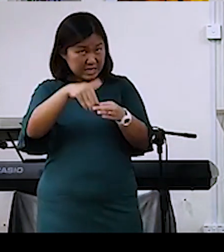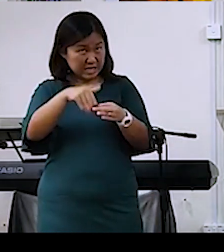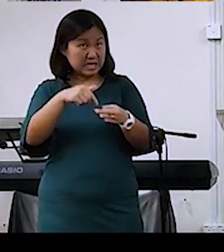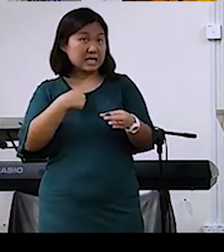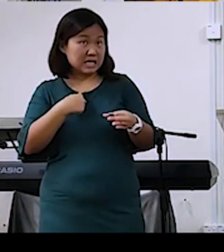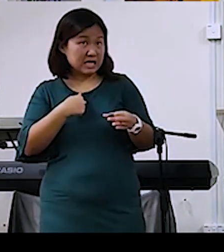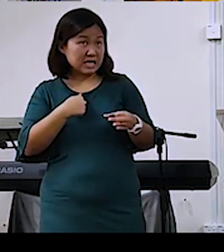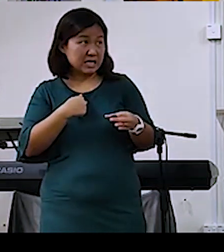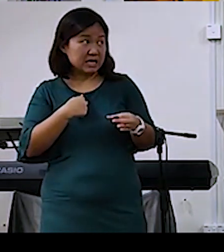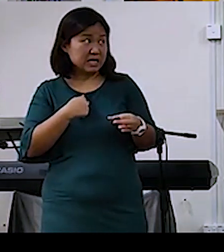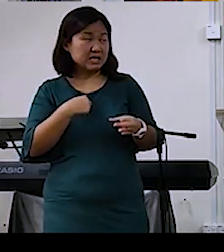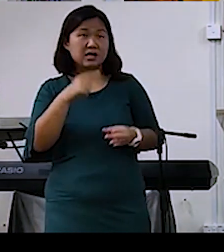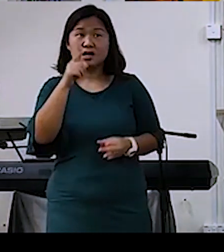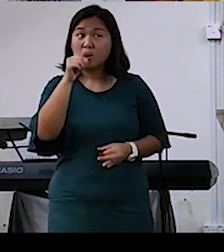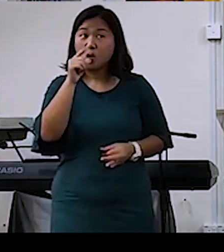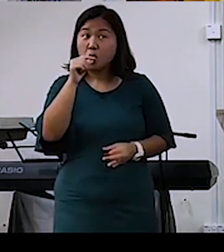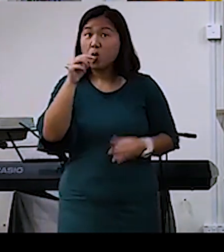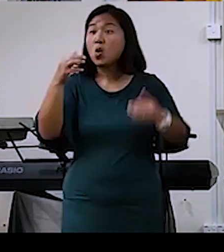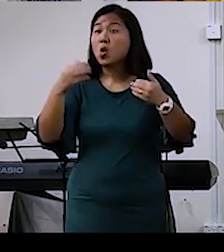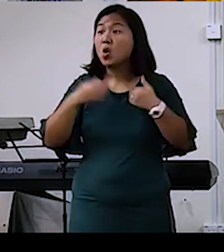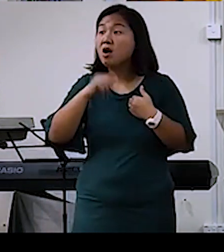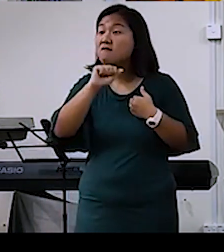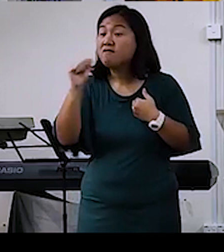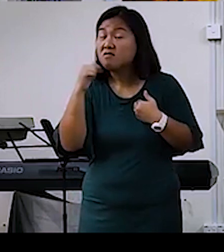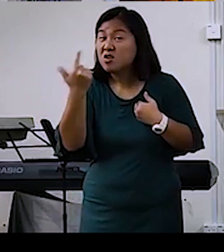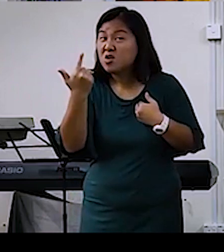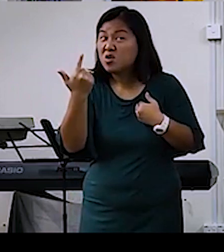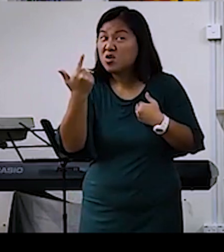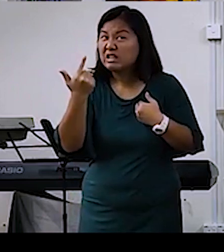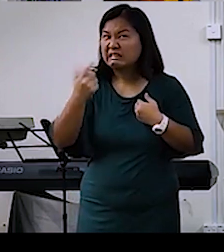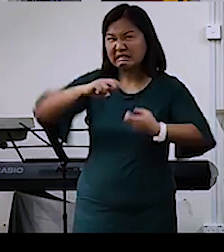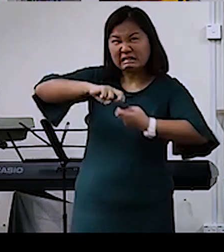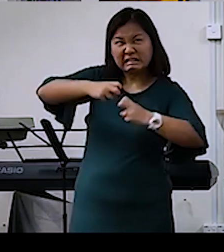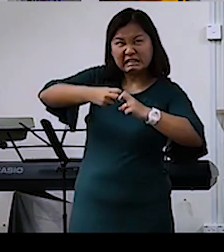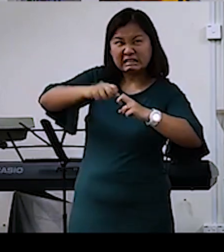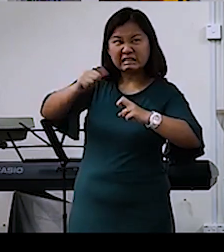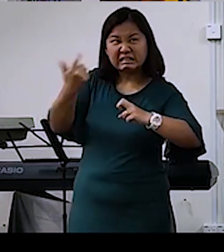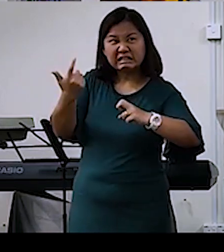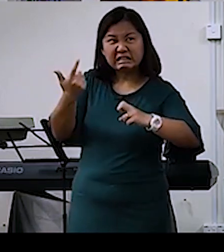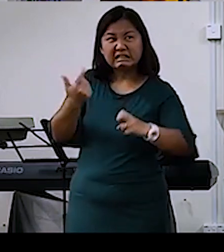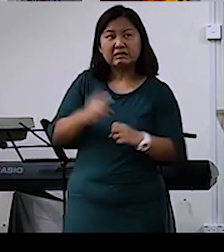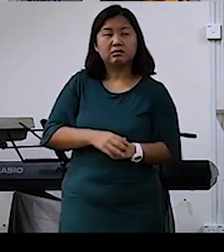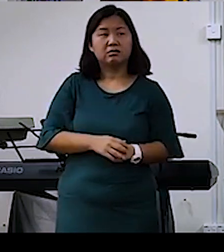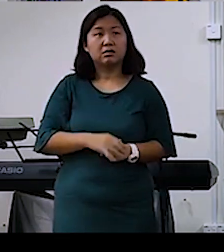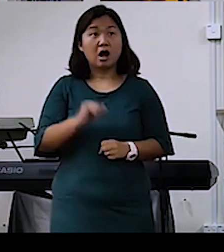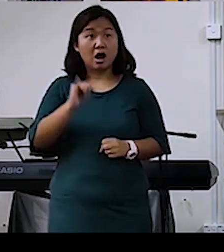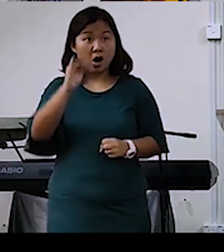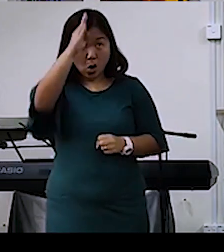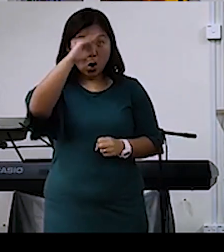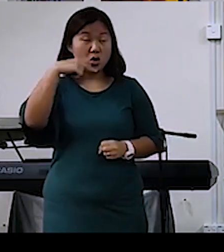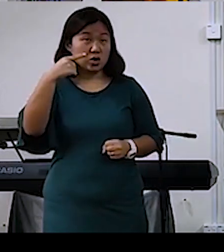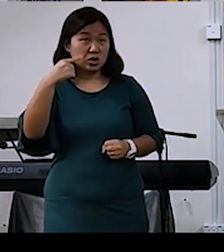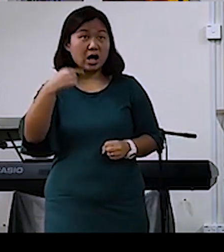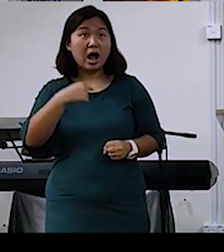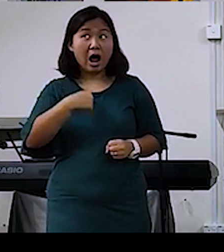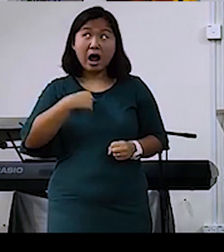come inside of each one of you. Whoever's struggling with loneliness, you've got to question yourself. As believers, if God says, I will never leave you nor forsake